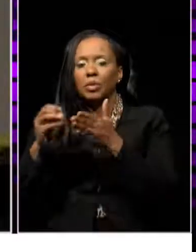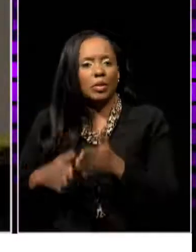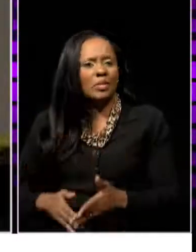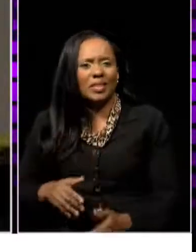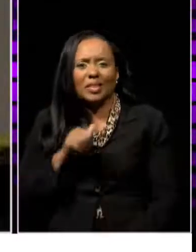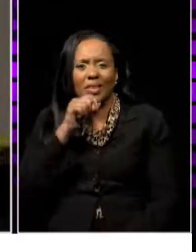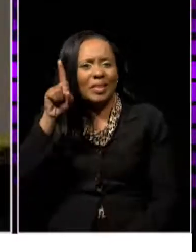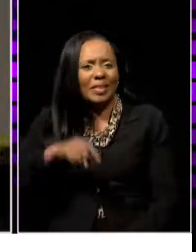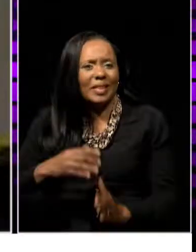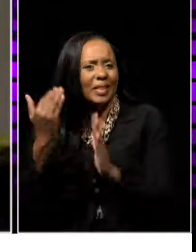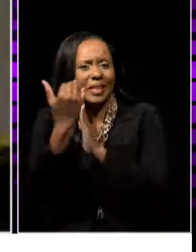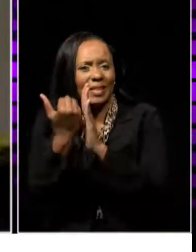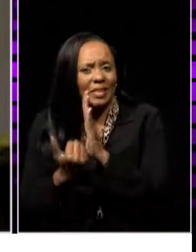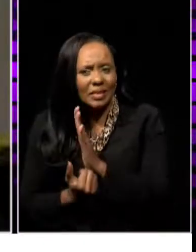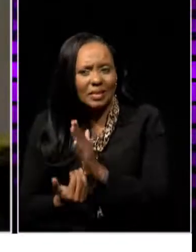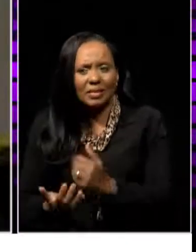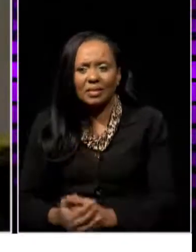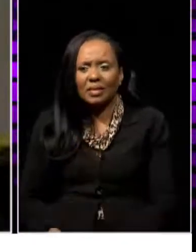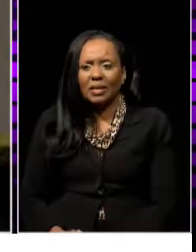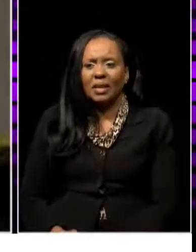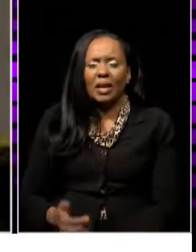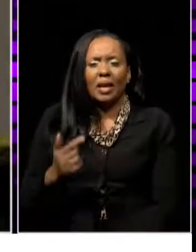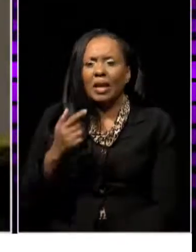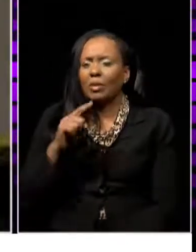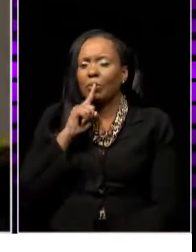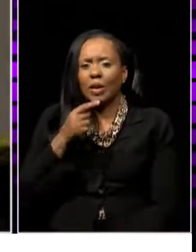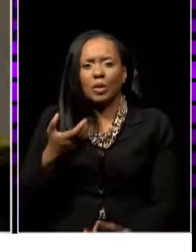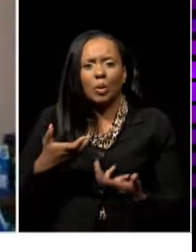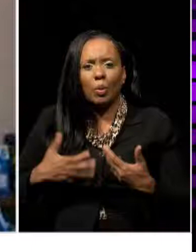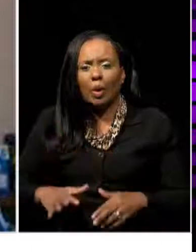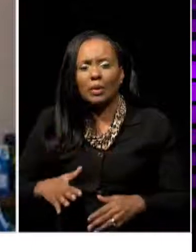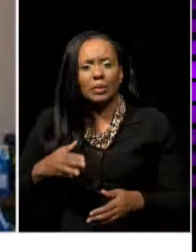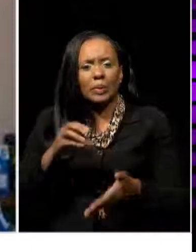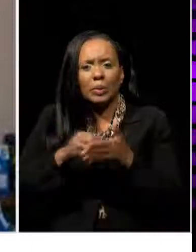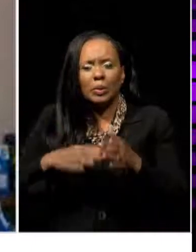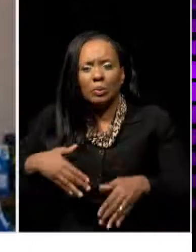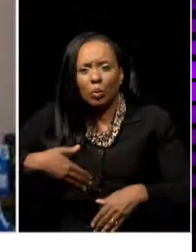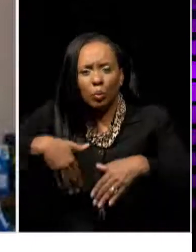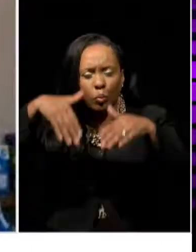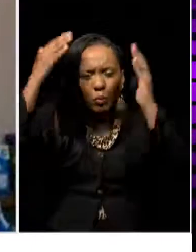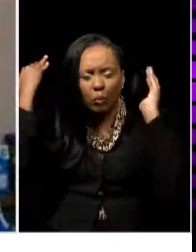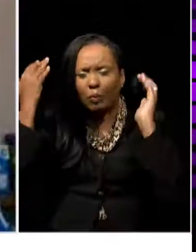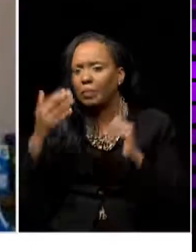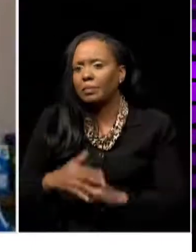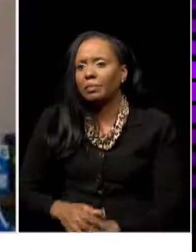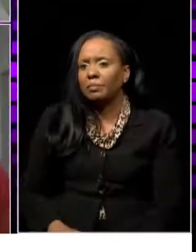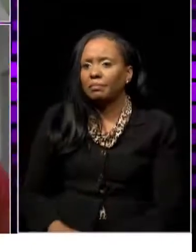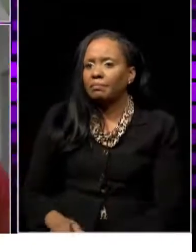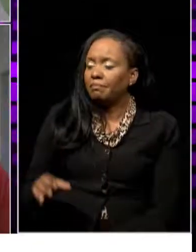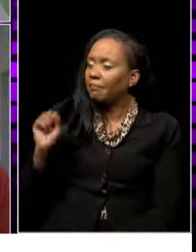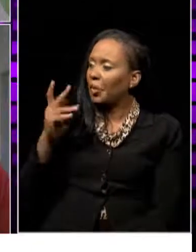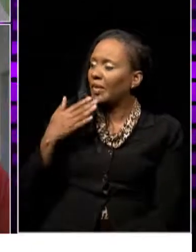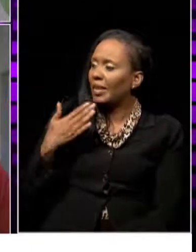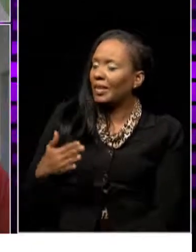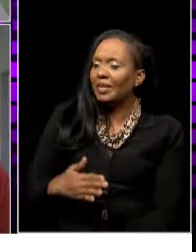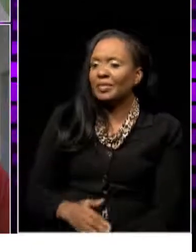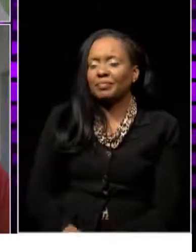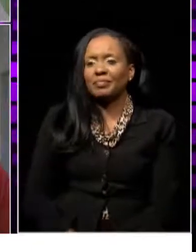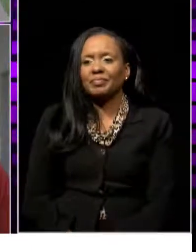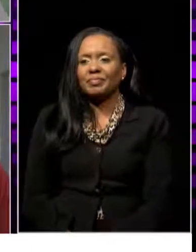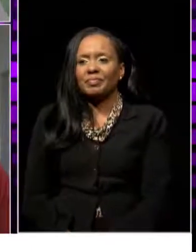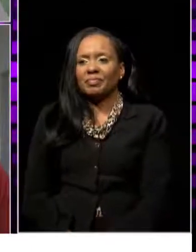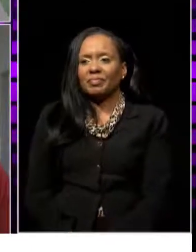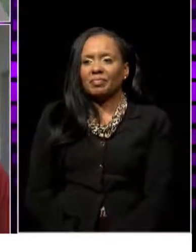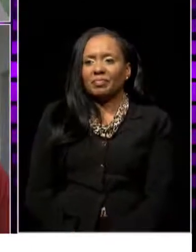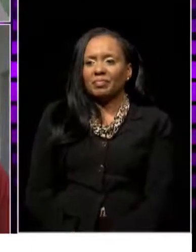if they don't need to be burnt out. And especially with online. All right, thank you. Well, Mr. Hoyt, in this day and